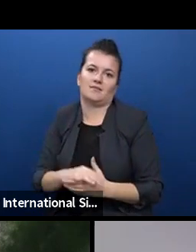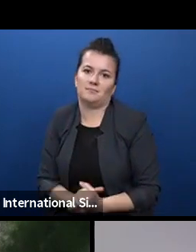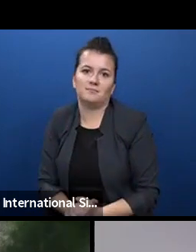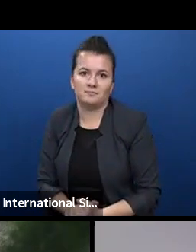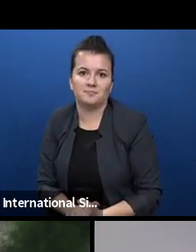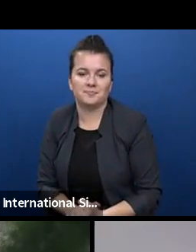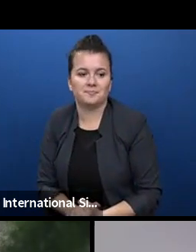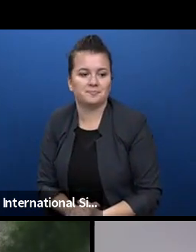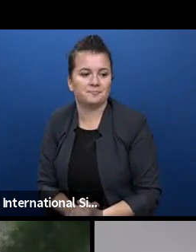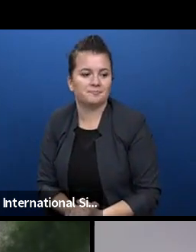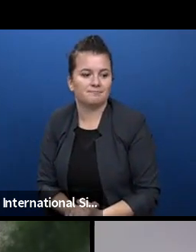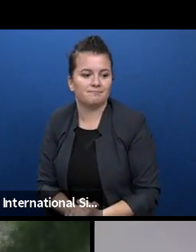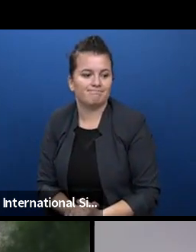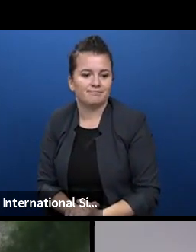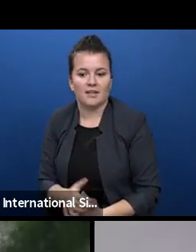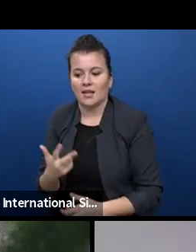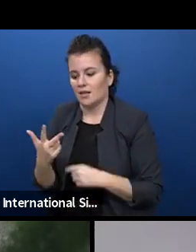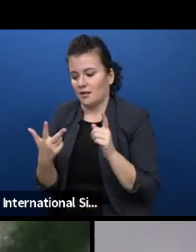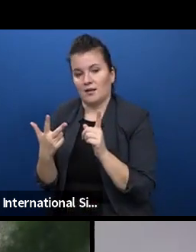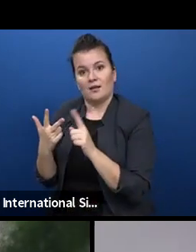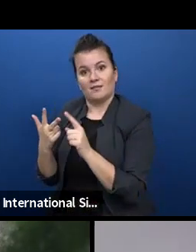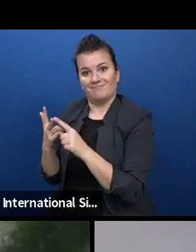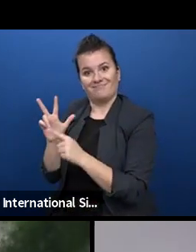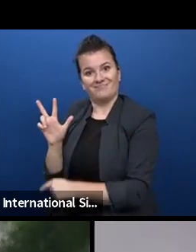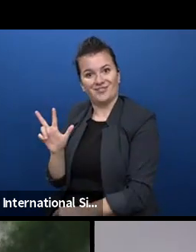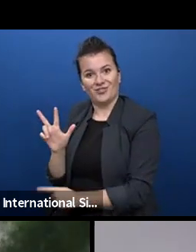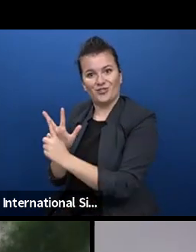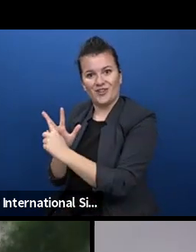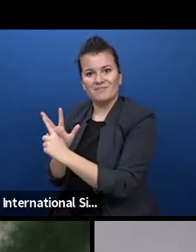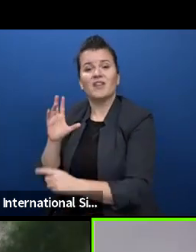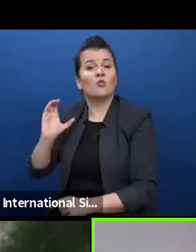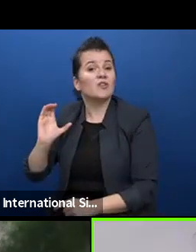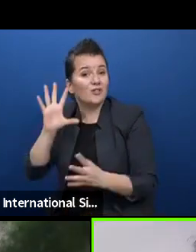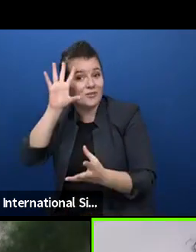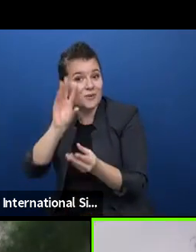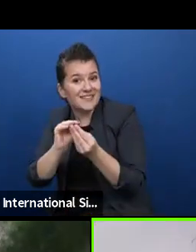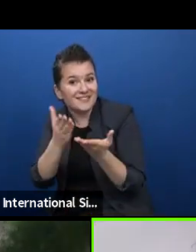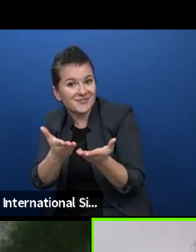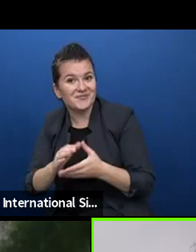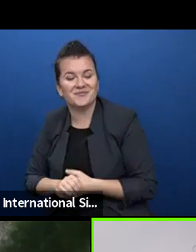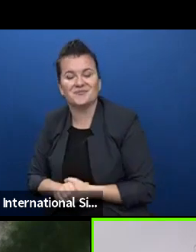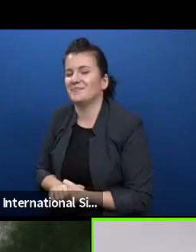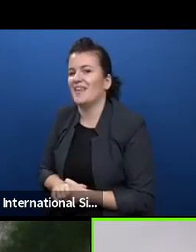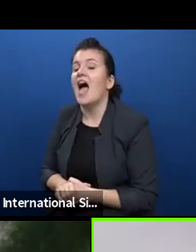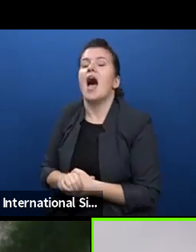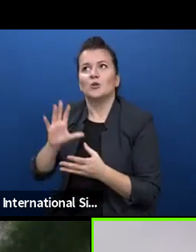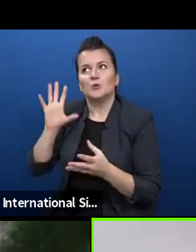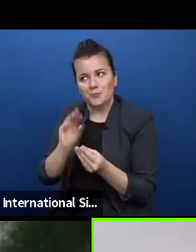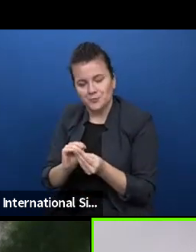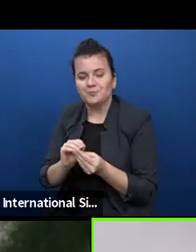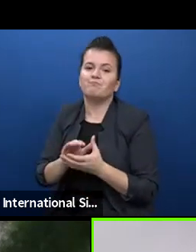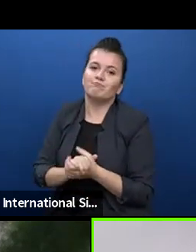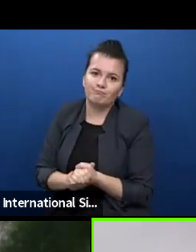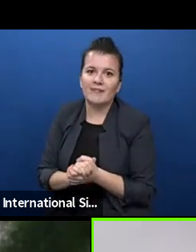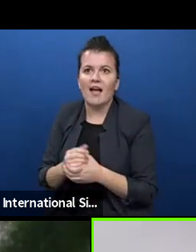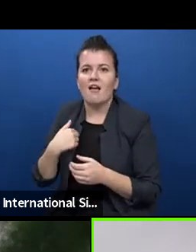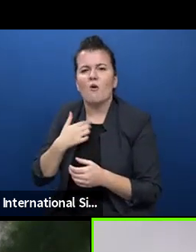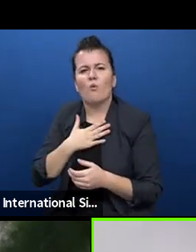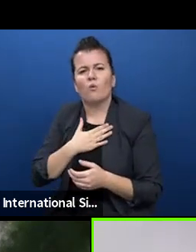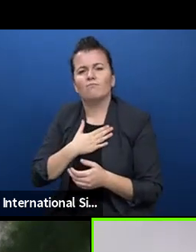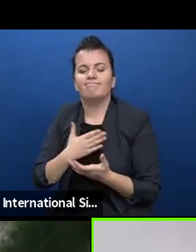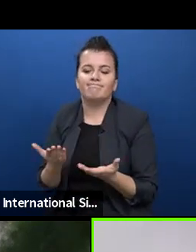Okay, thank you for that. Christos, you have the final word. Well, the final, final word. I just like to say because,